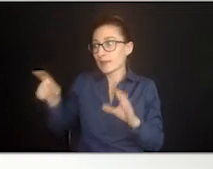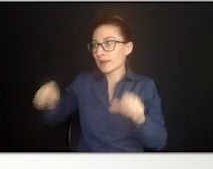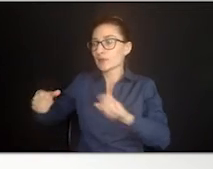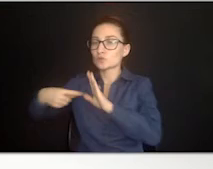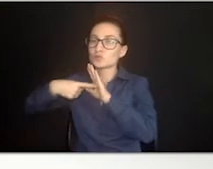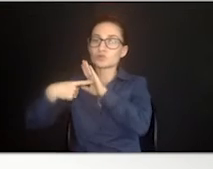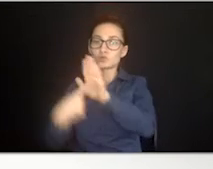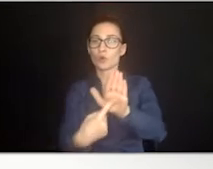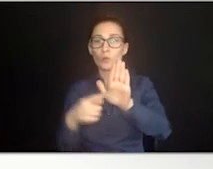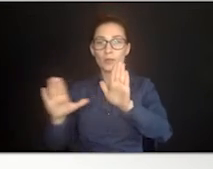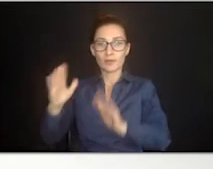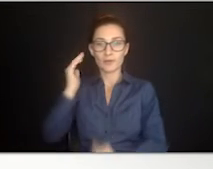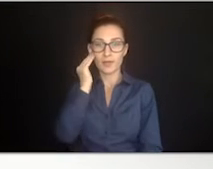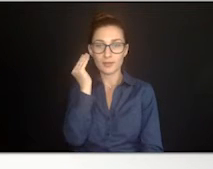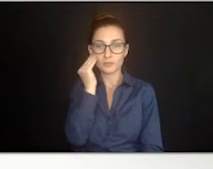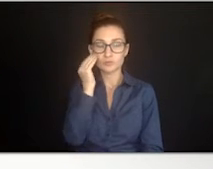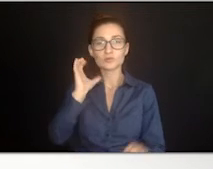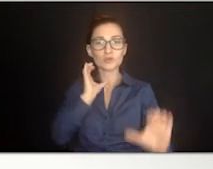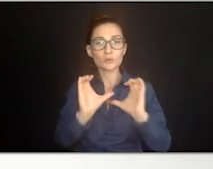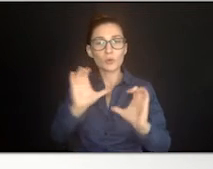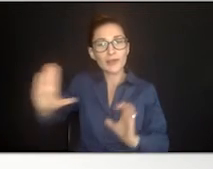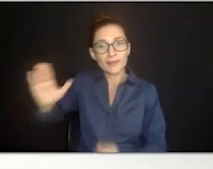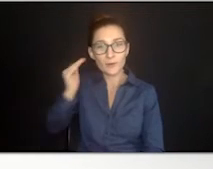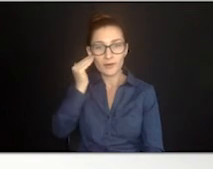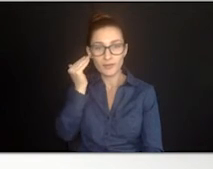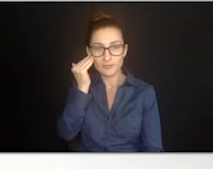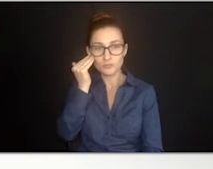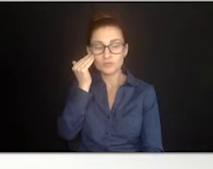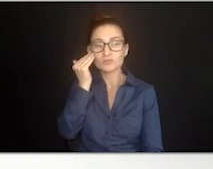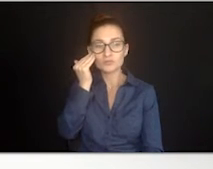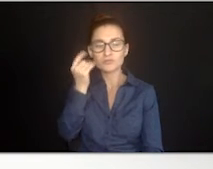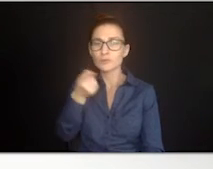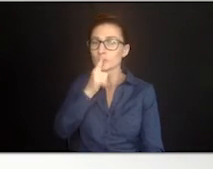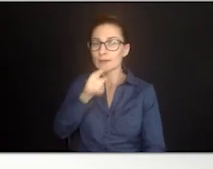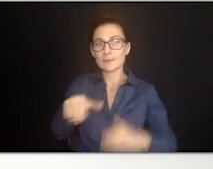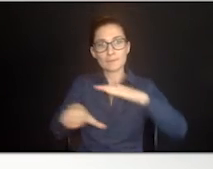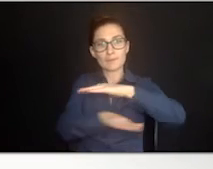and communicate what they know. So those two things are very basic.